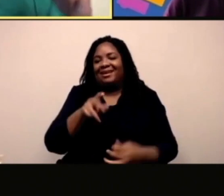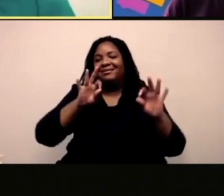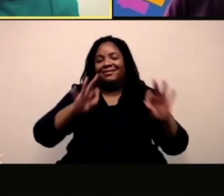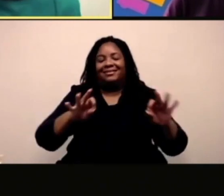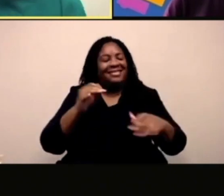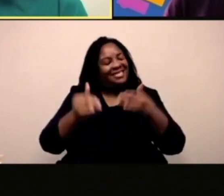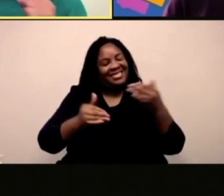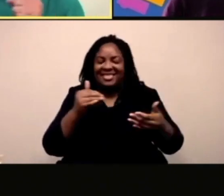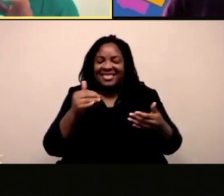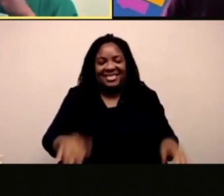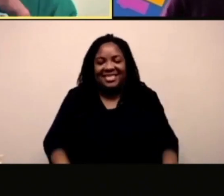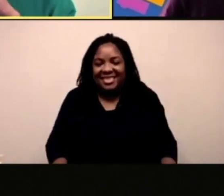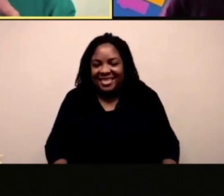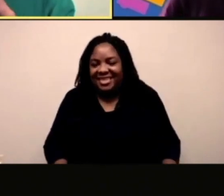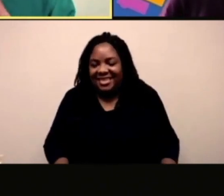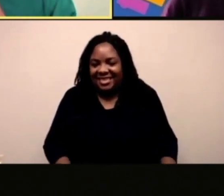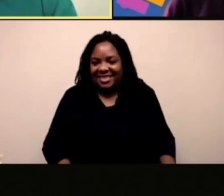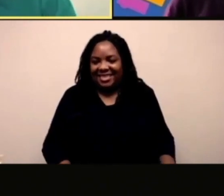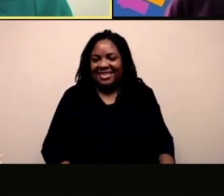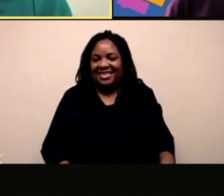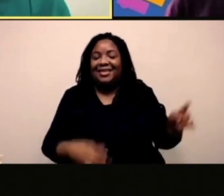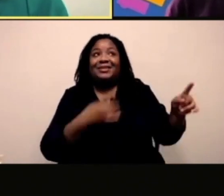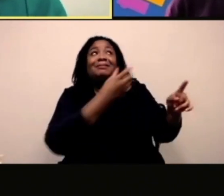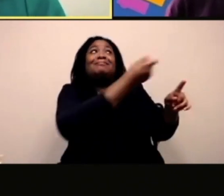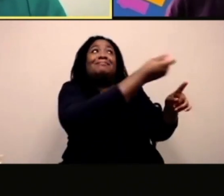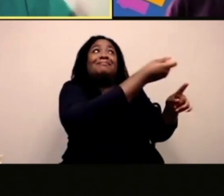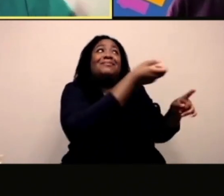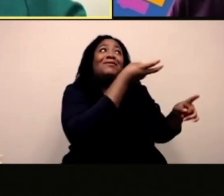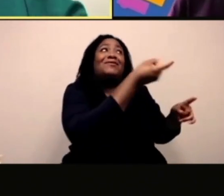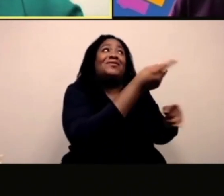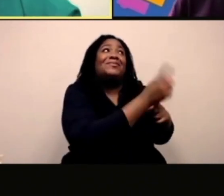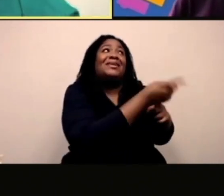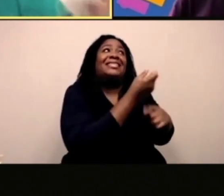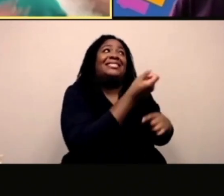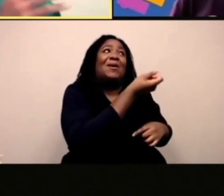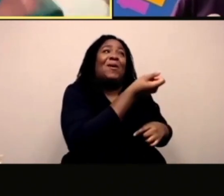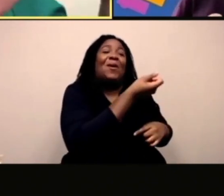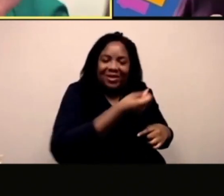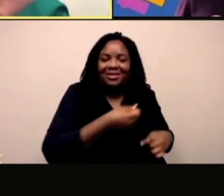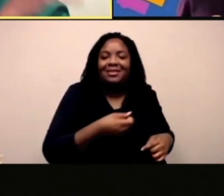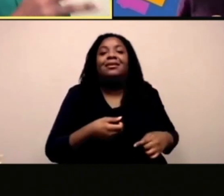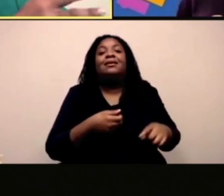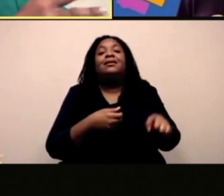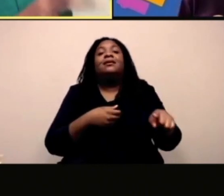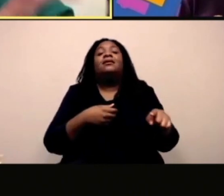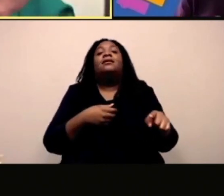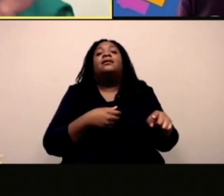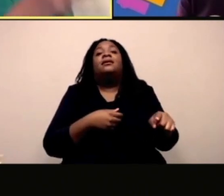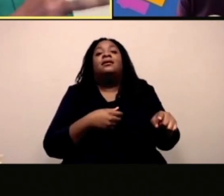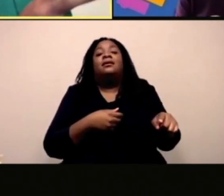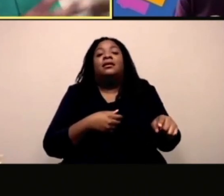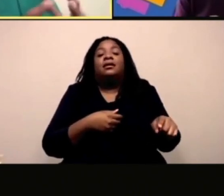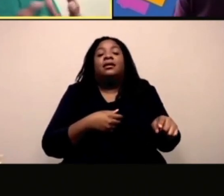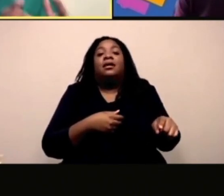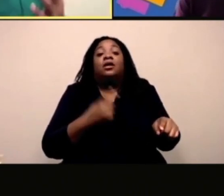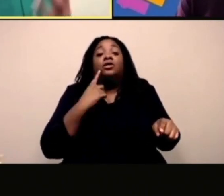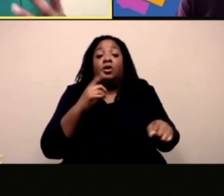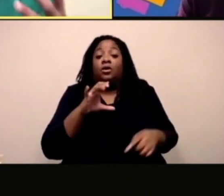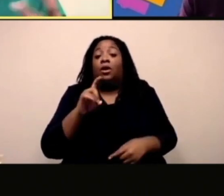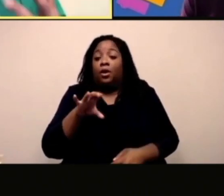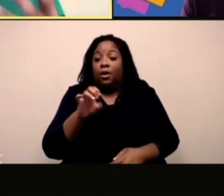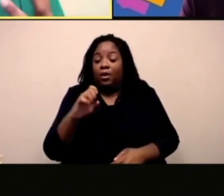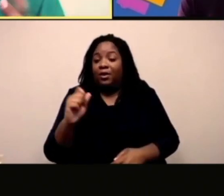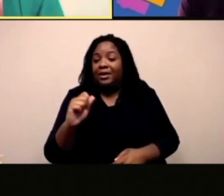on. We're gonna get. I'm praying Atlanta just holds off a few more minutes. But all that to say, yeah. So that the coding, those definitely